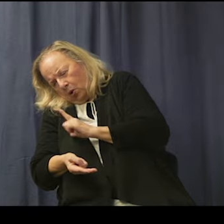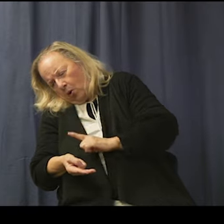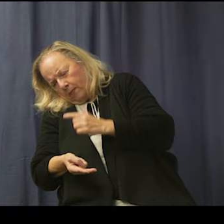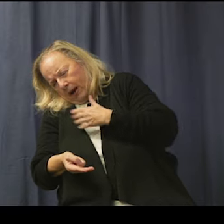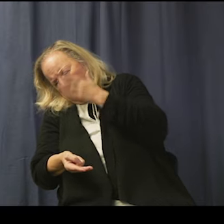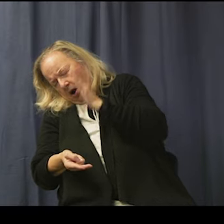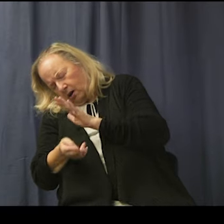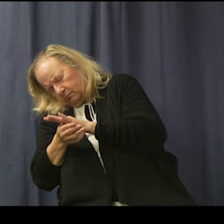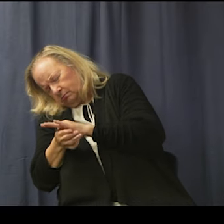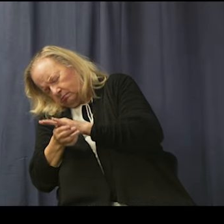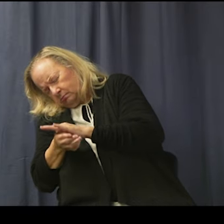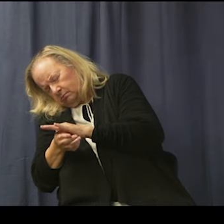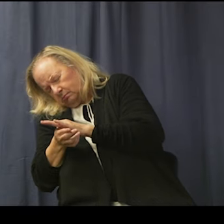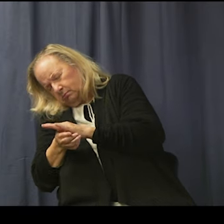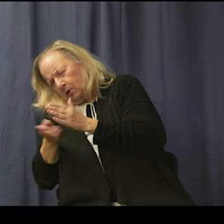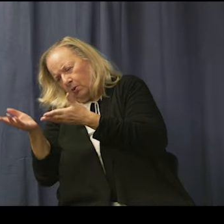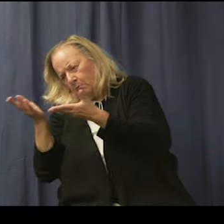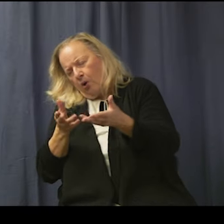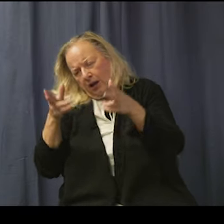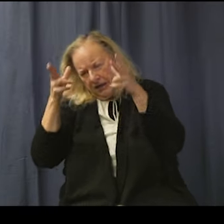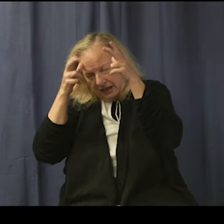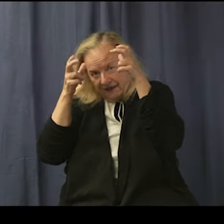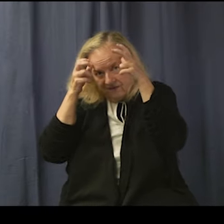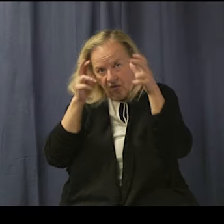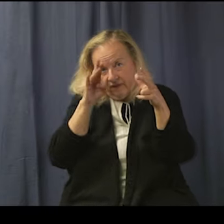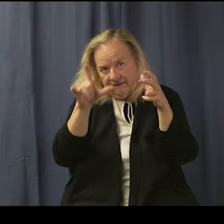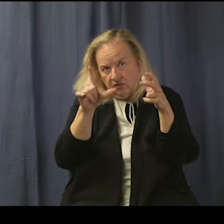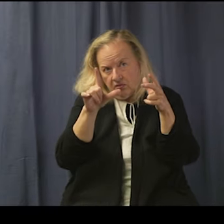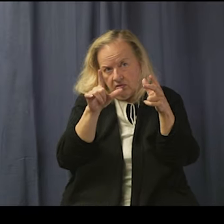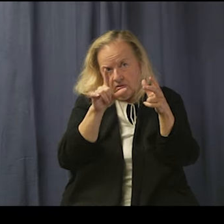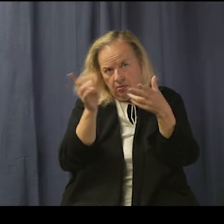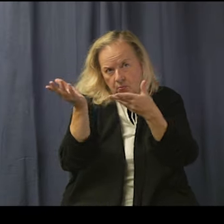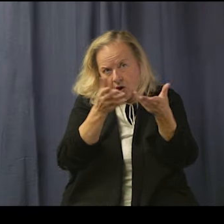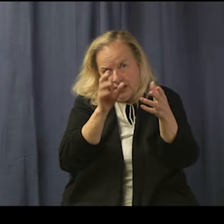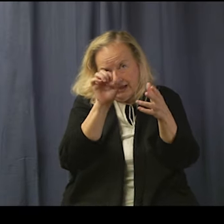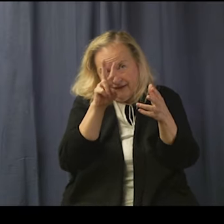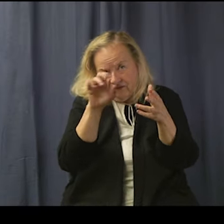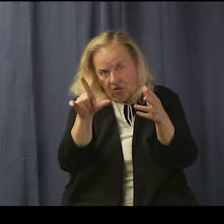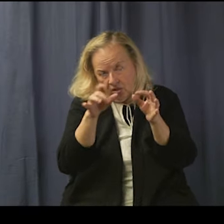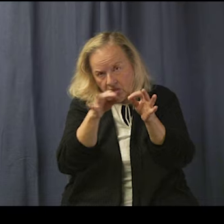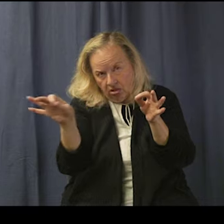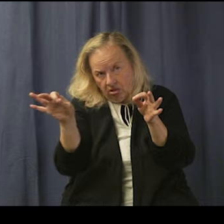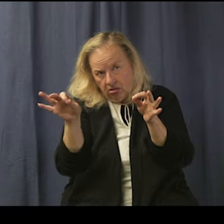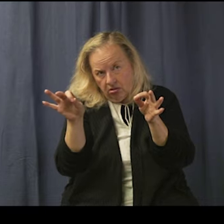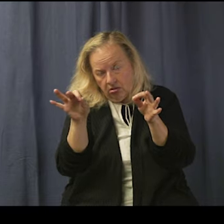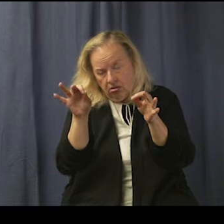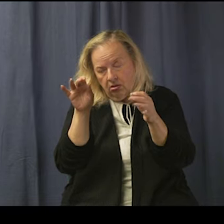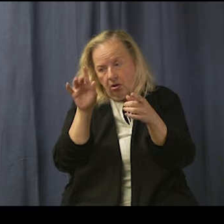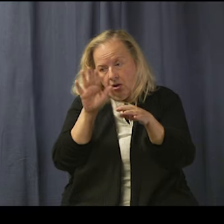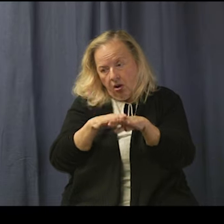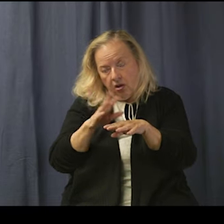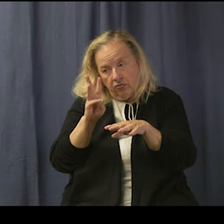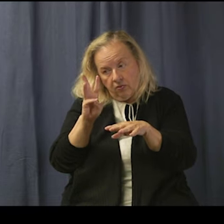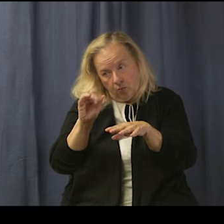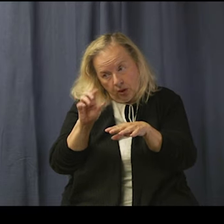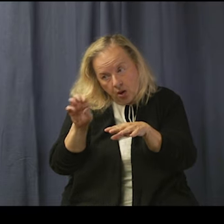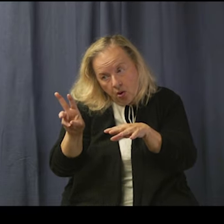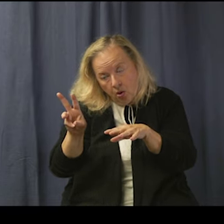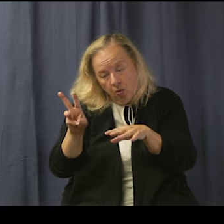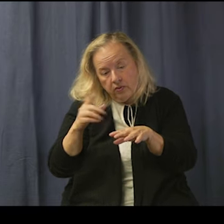my God, have you also brought evil? Now, I want you to remember that phrase. Brought evil upon the widow with whom